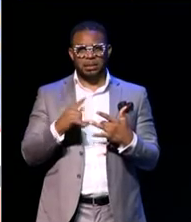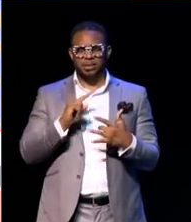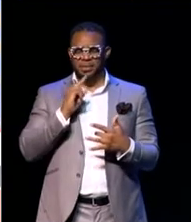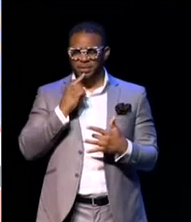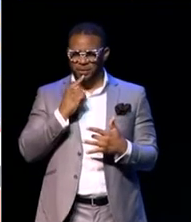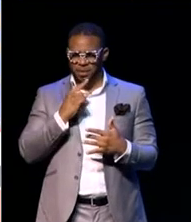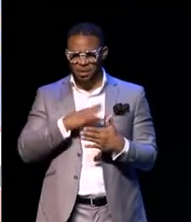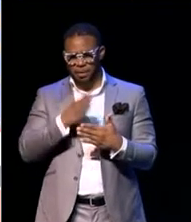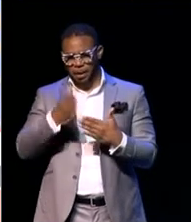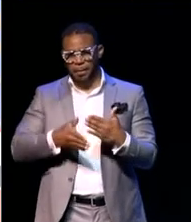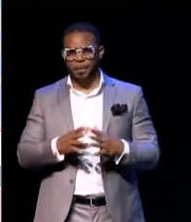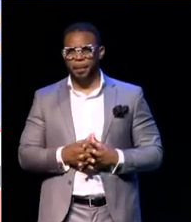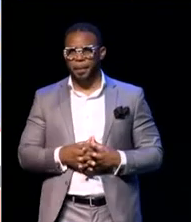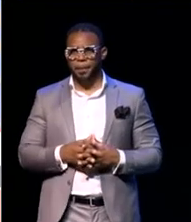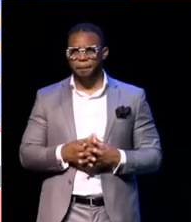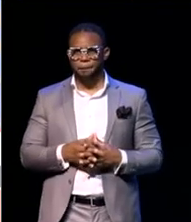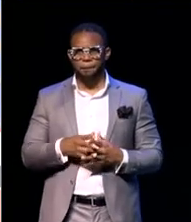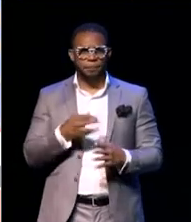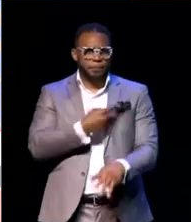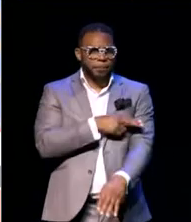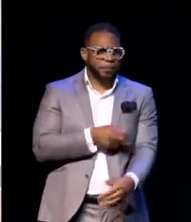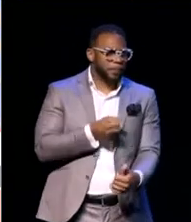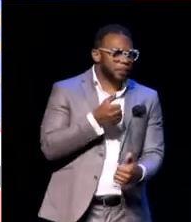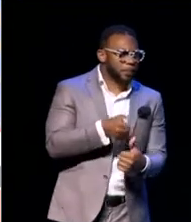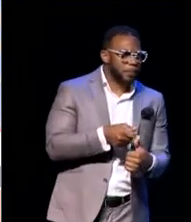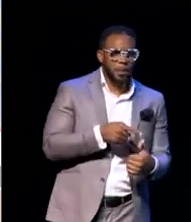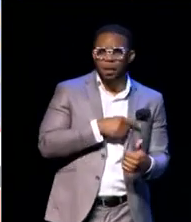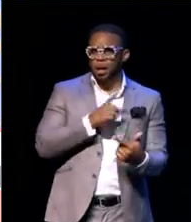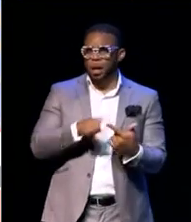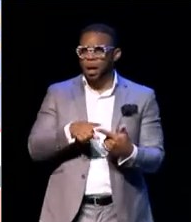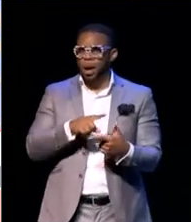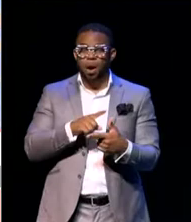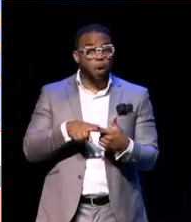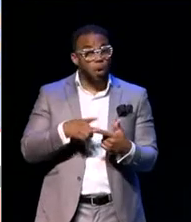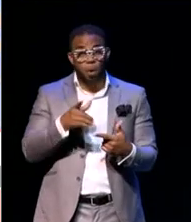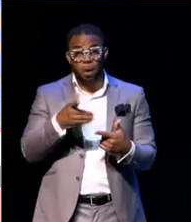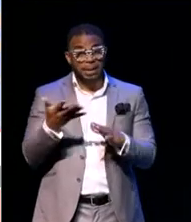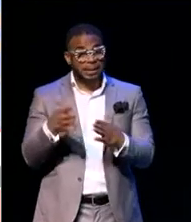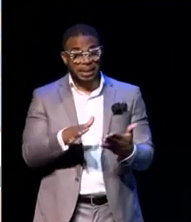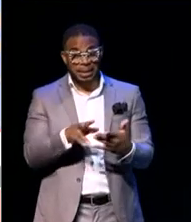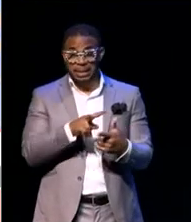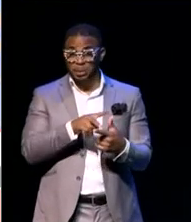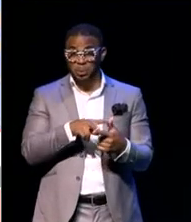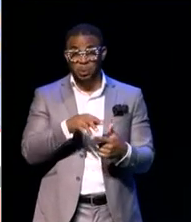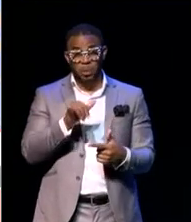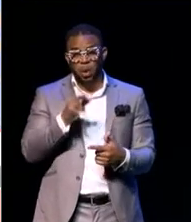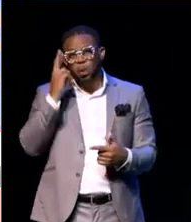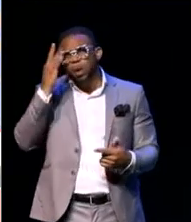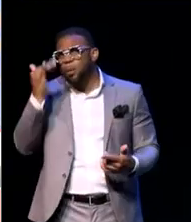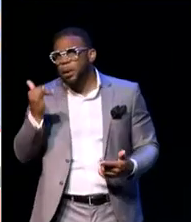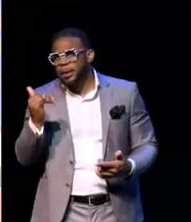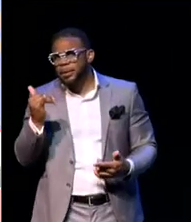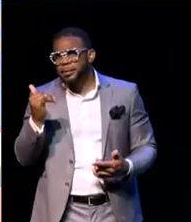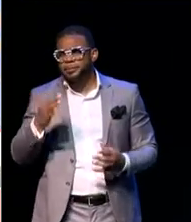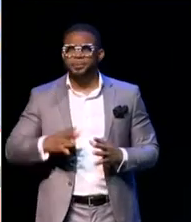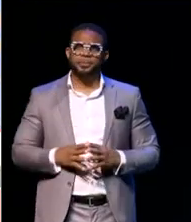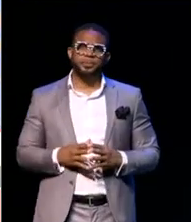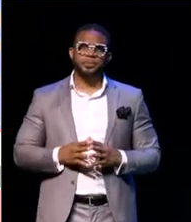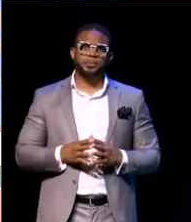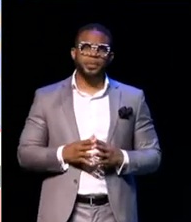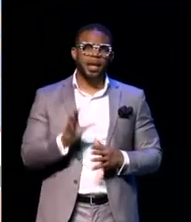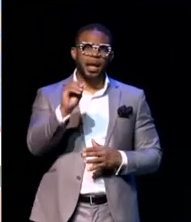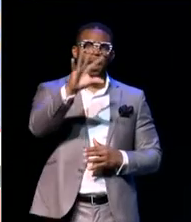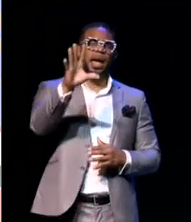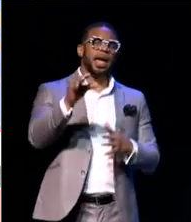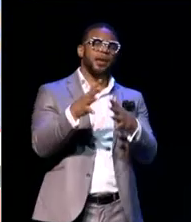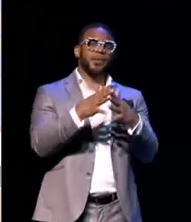severe outcome, hospitalization and or death. And the reason is that